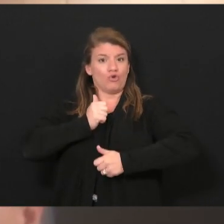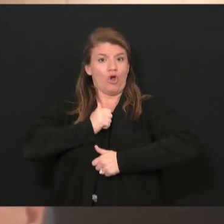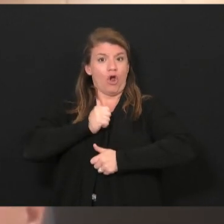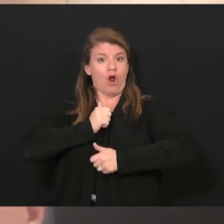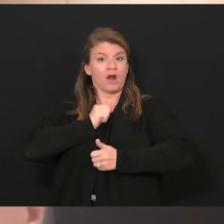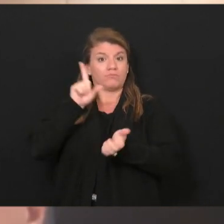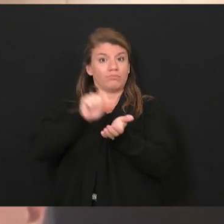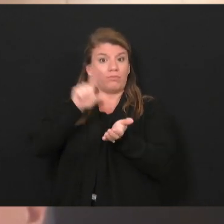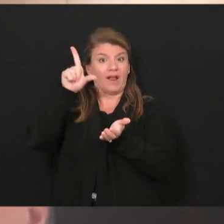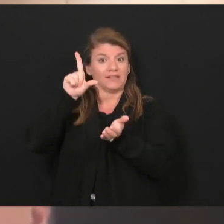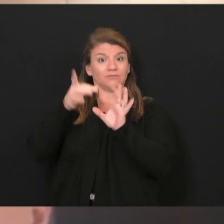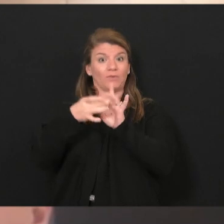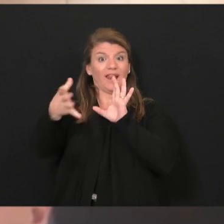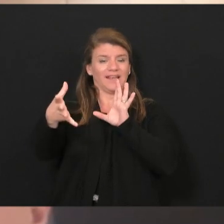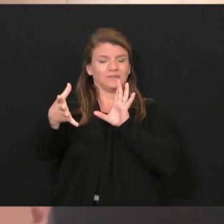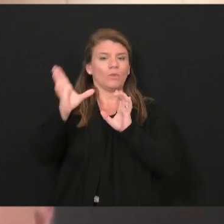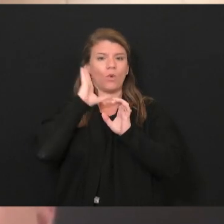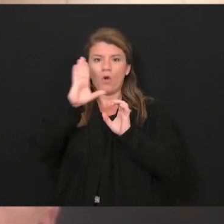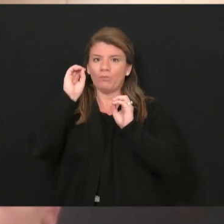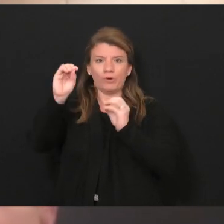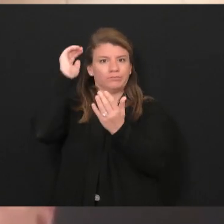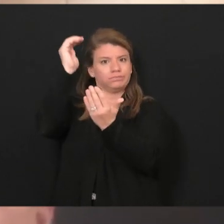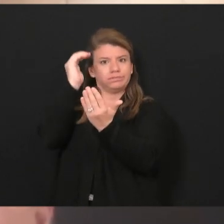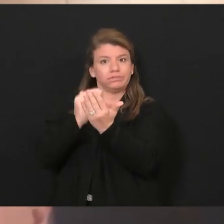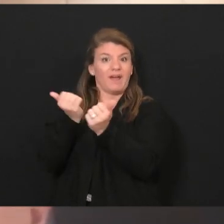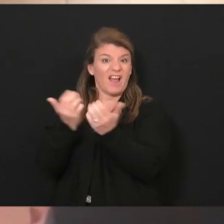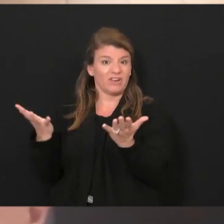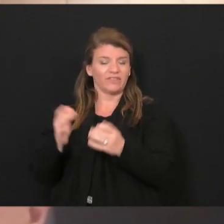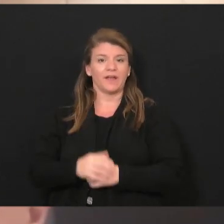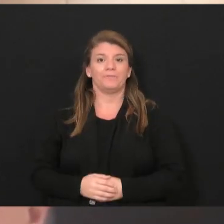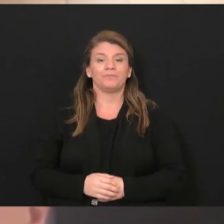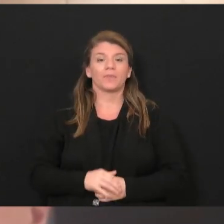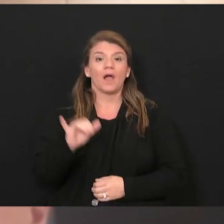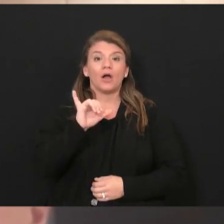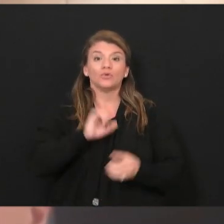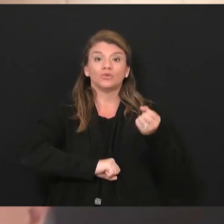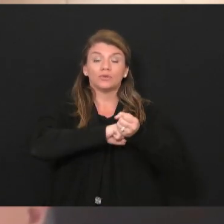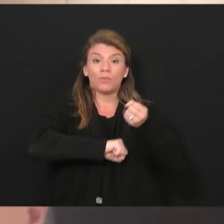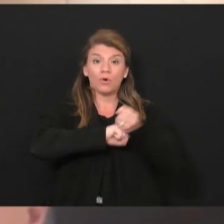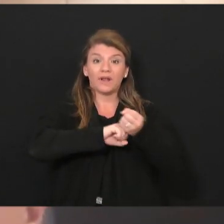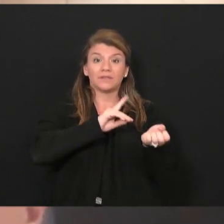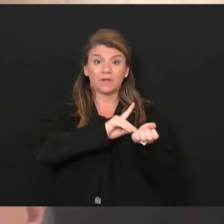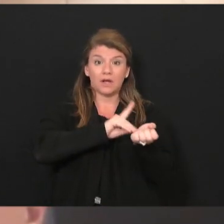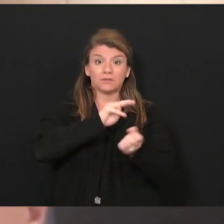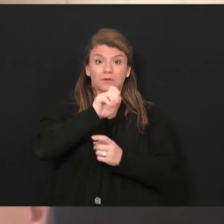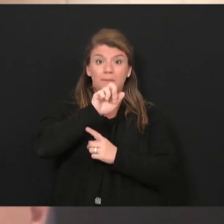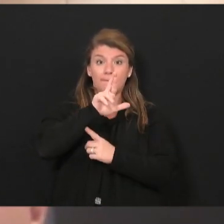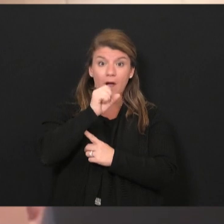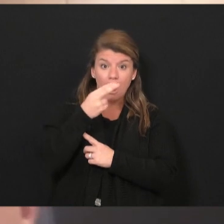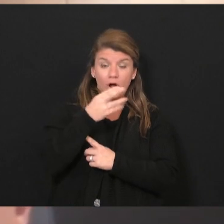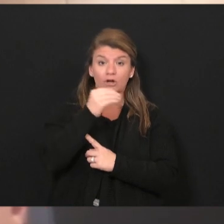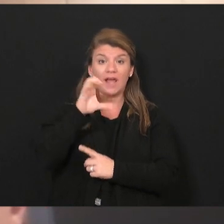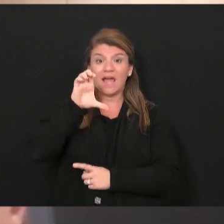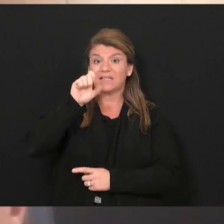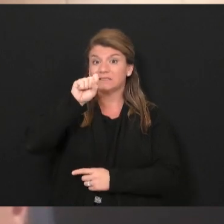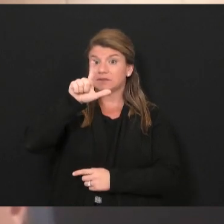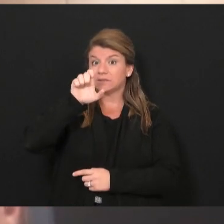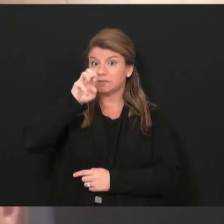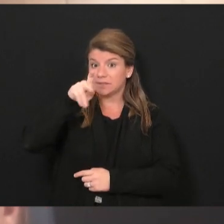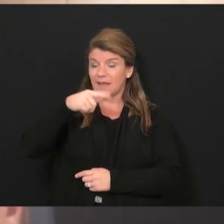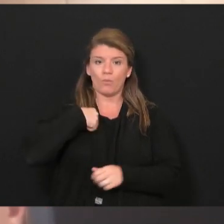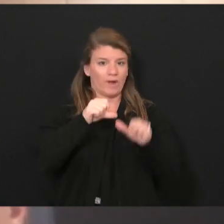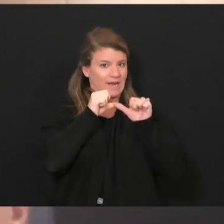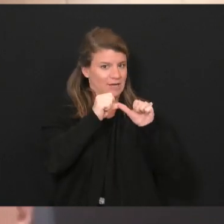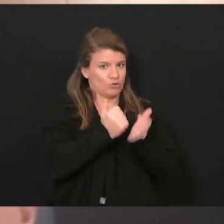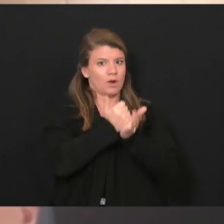Our efforts in supporting Dr. Marsh and Dr. Schlemp with the data analytics continues to move forward, as does our